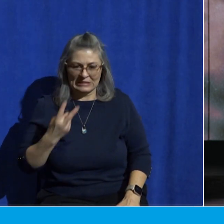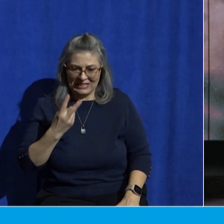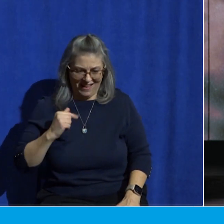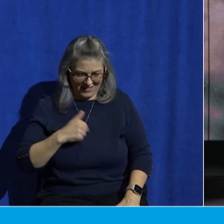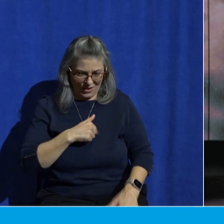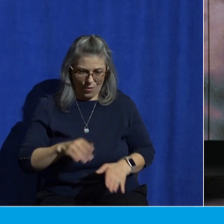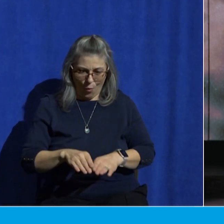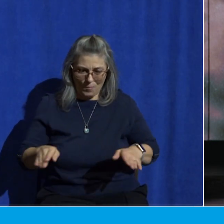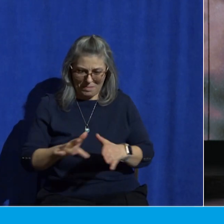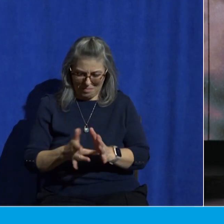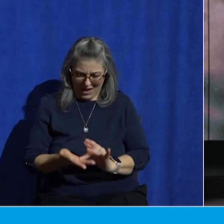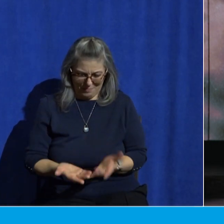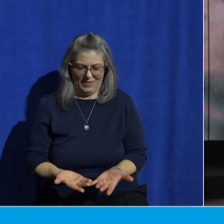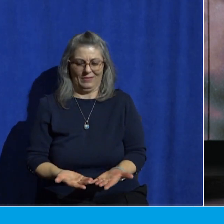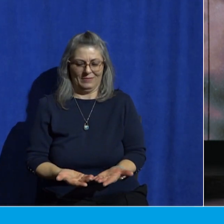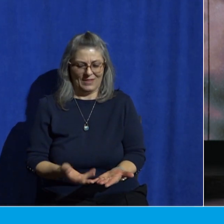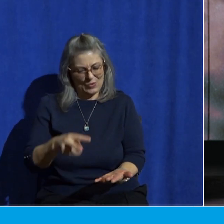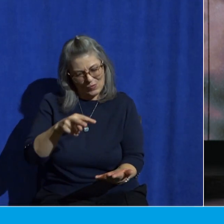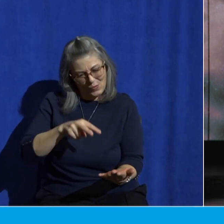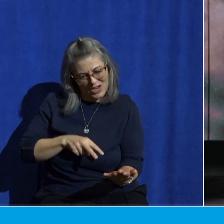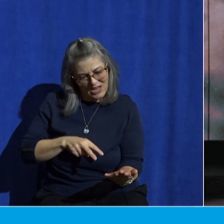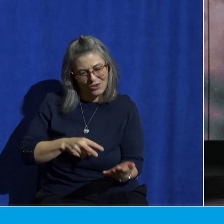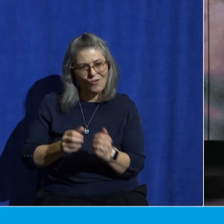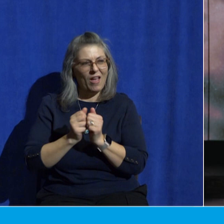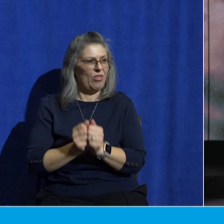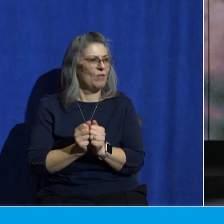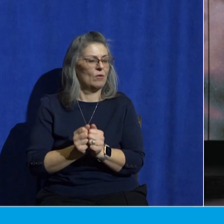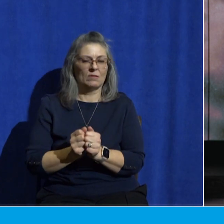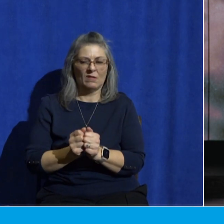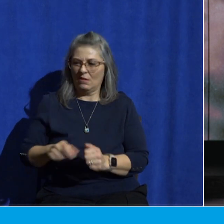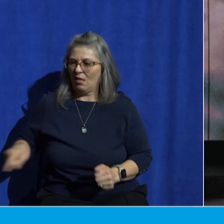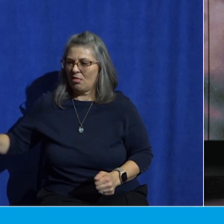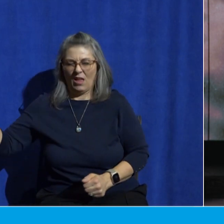book and read it together.